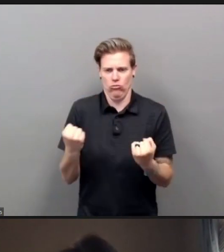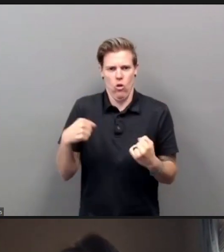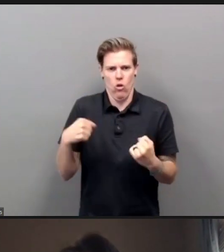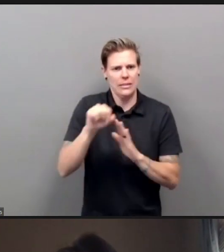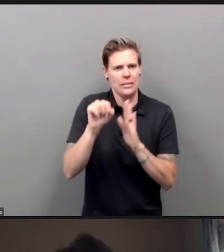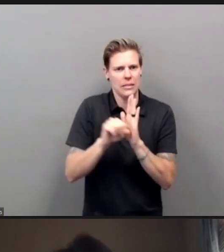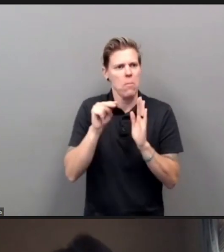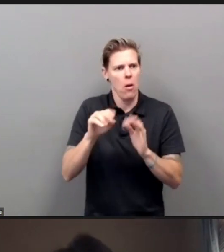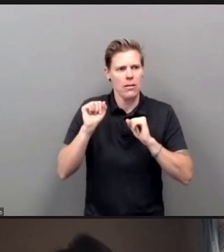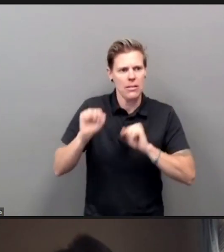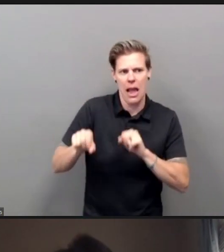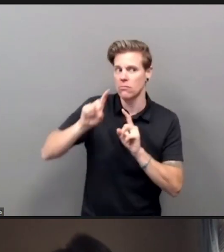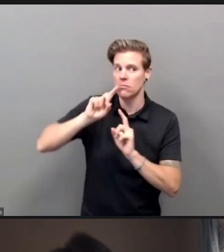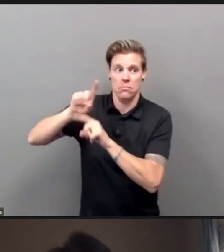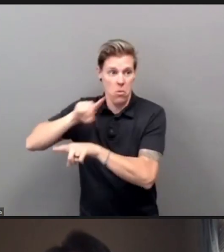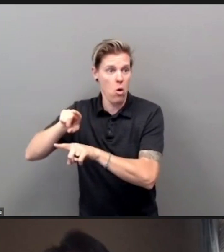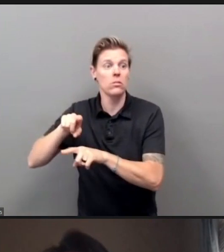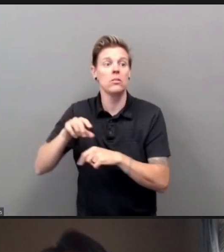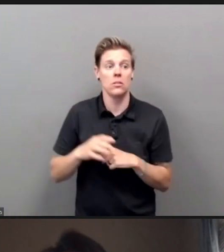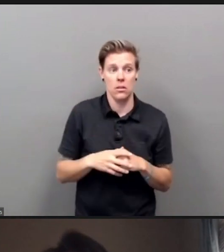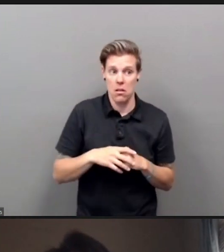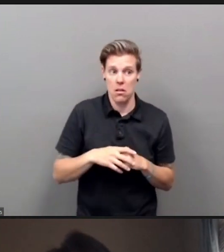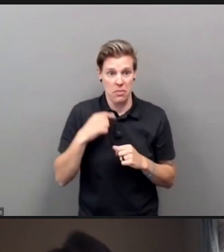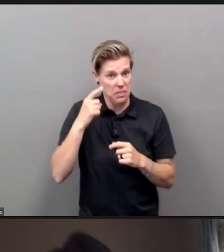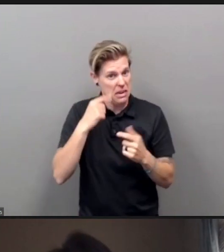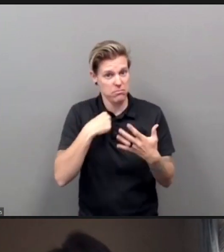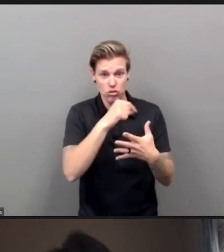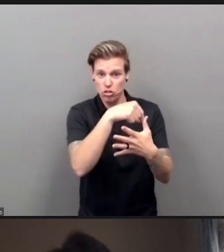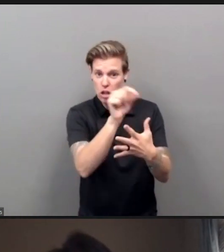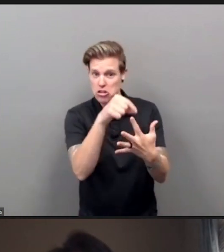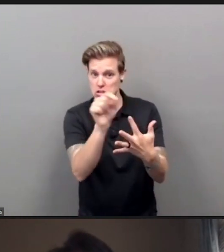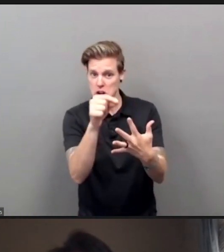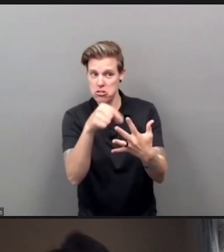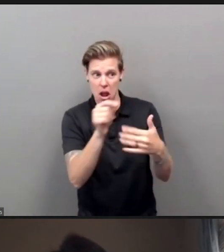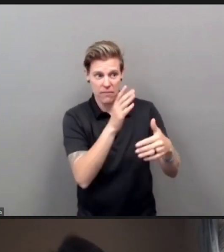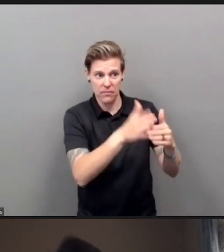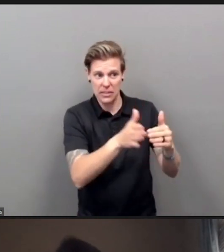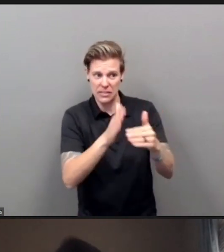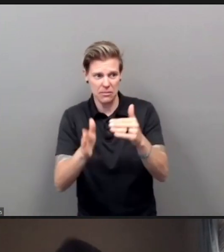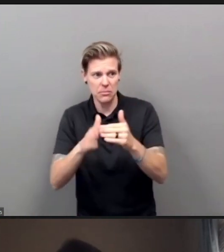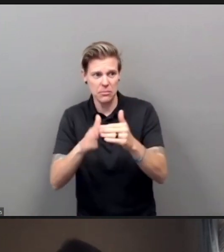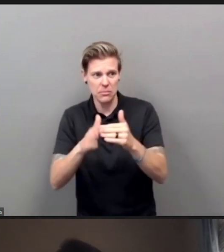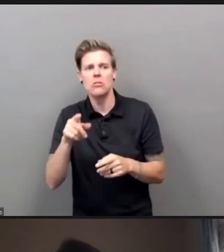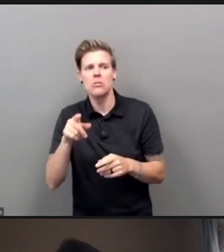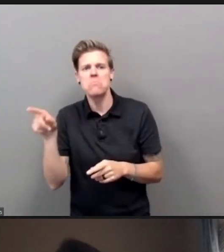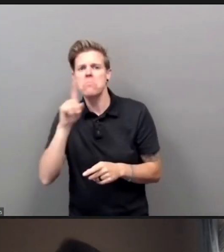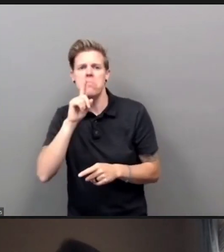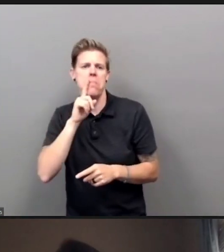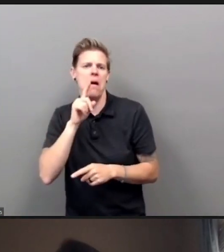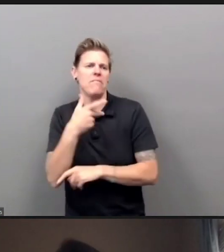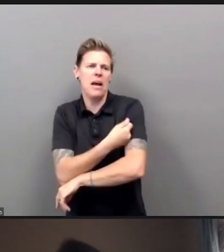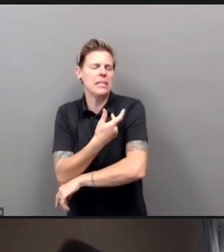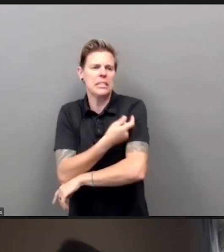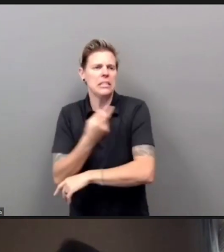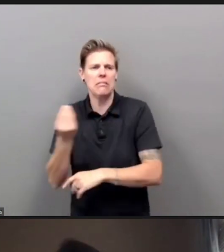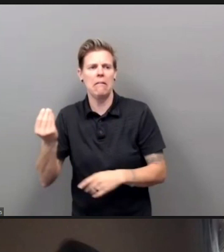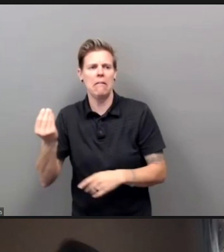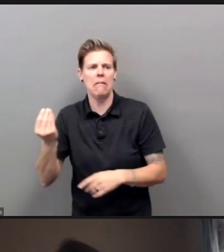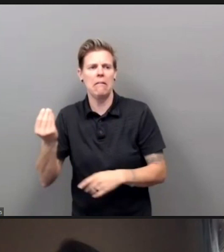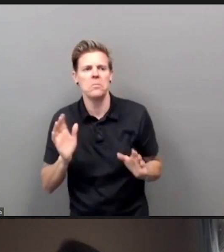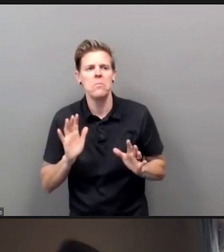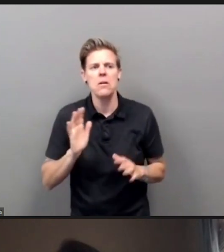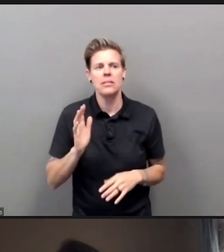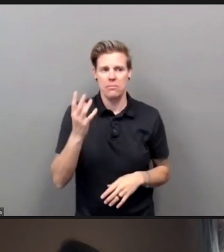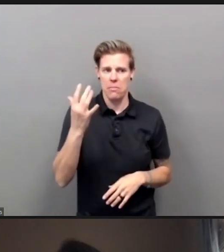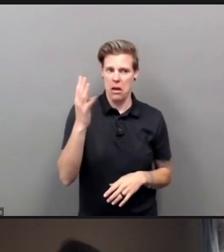them into reporting. There's a few that haven't reported, but it's like 2 out of 60. We're working with them. I